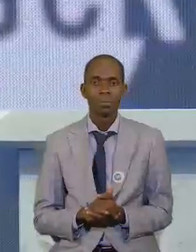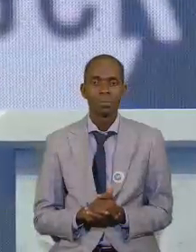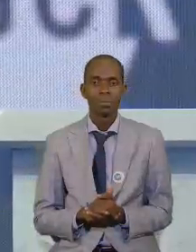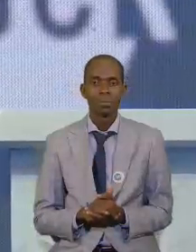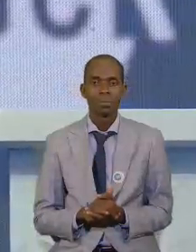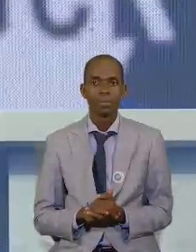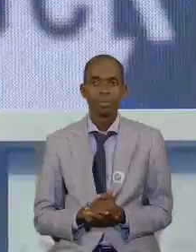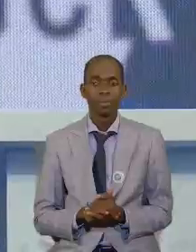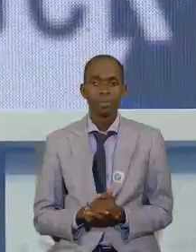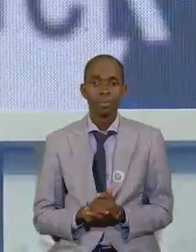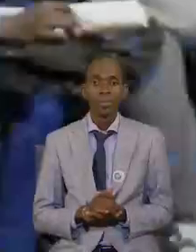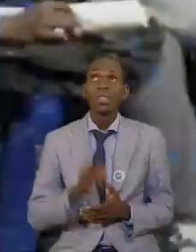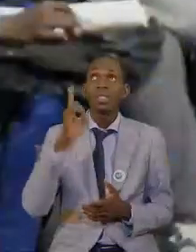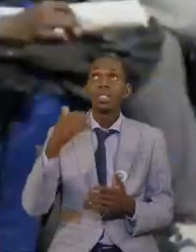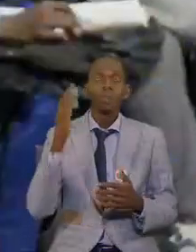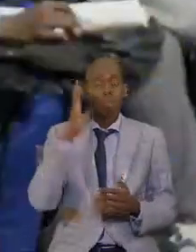He'll perform it in your life.